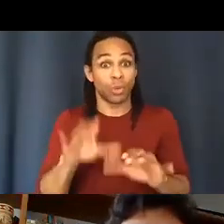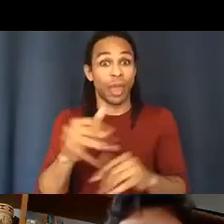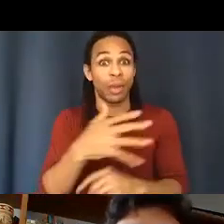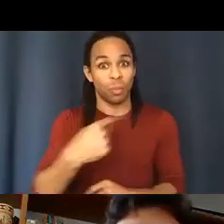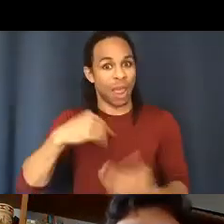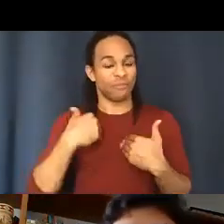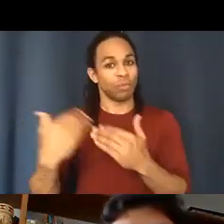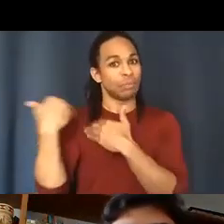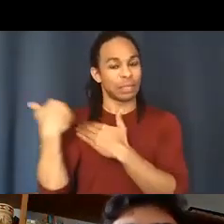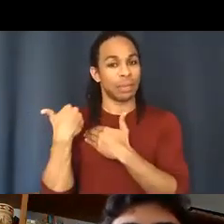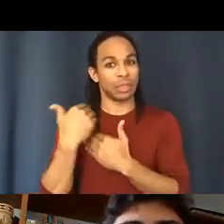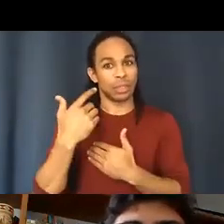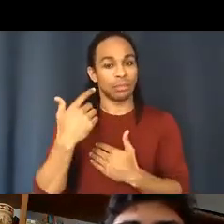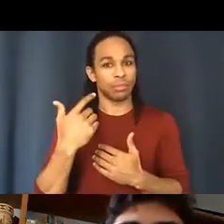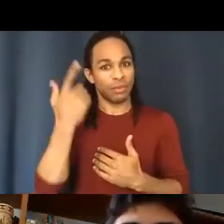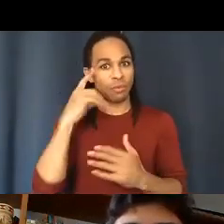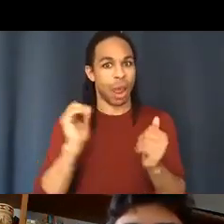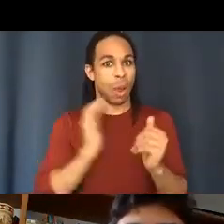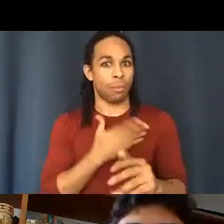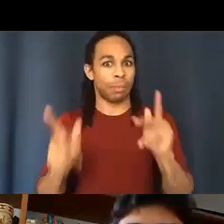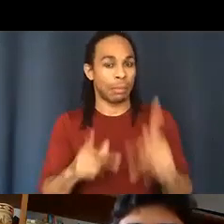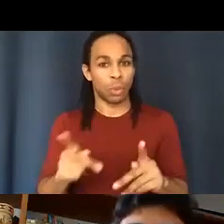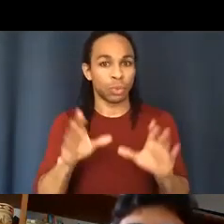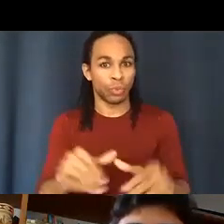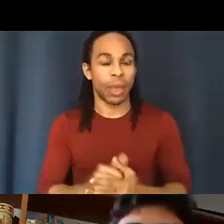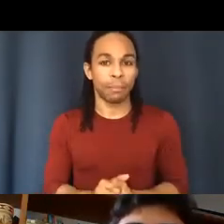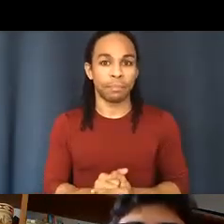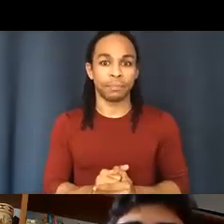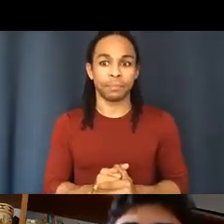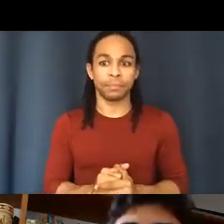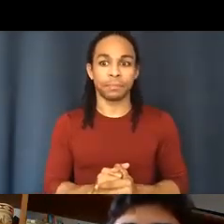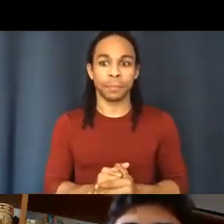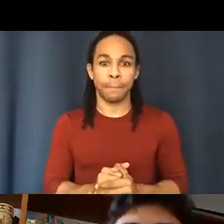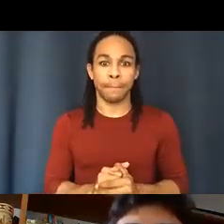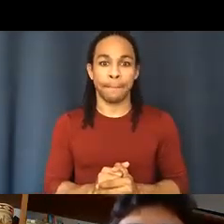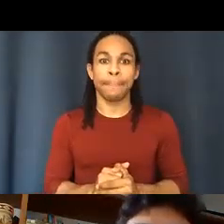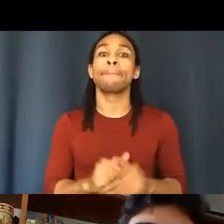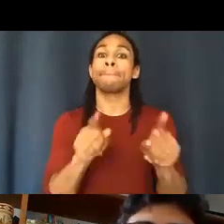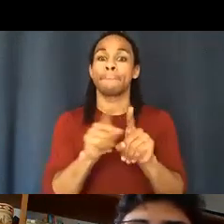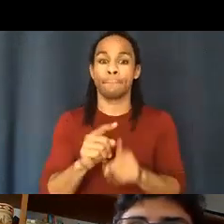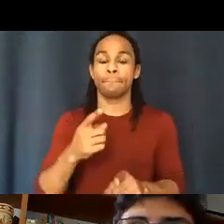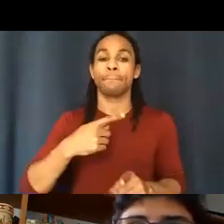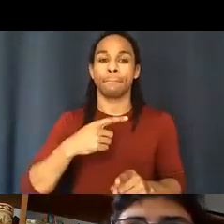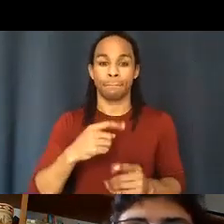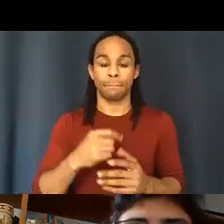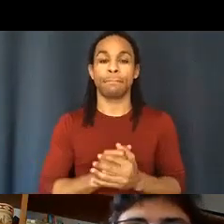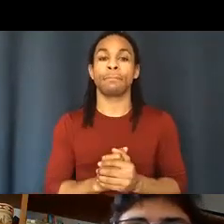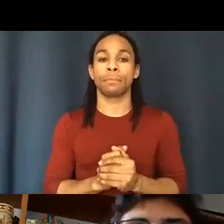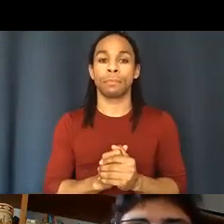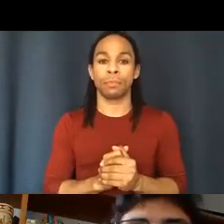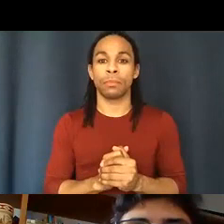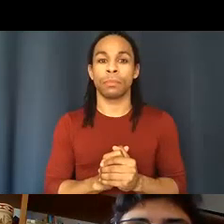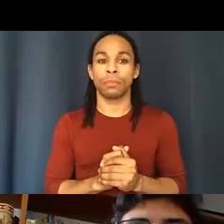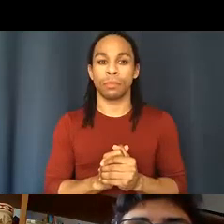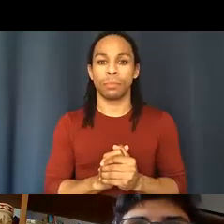end, the next, please. We are very engaged in, next slide, please, in some platforms